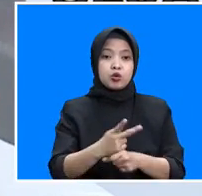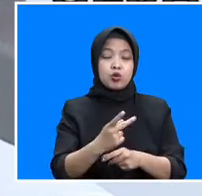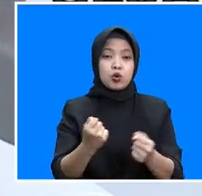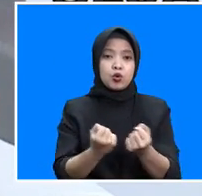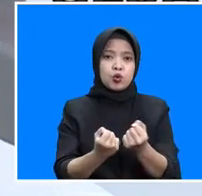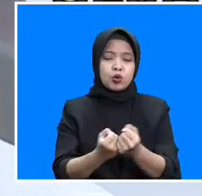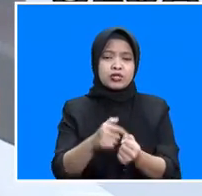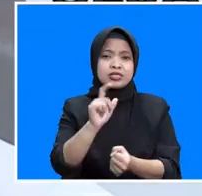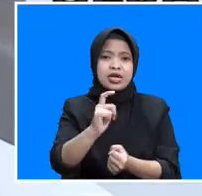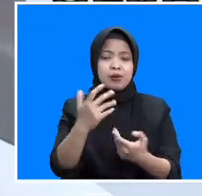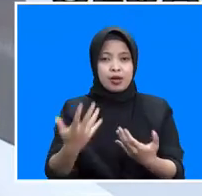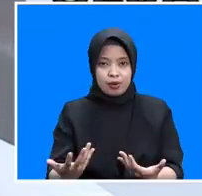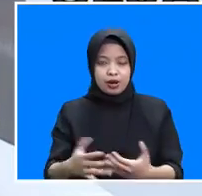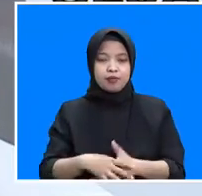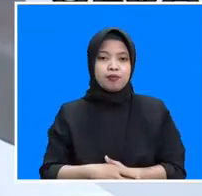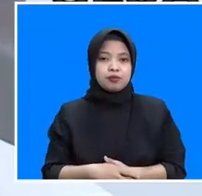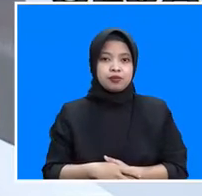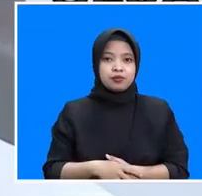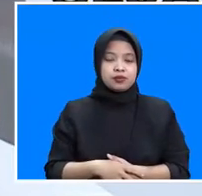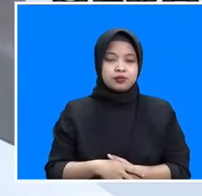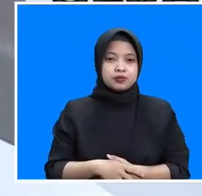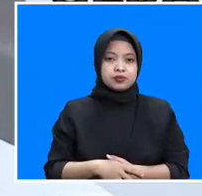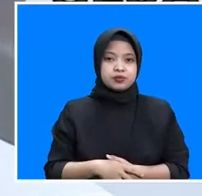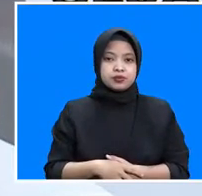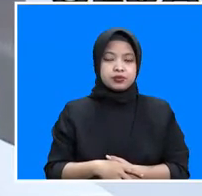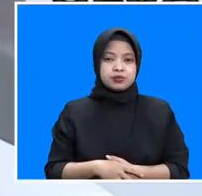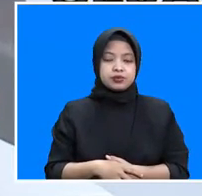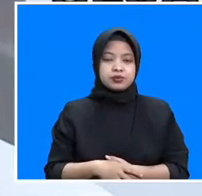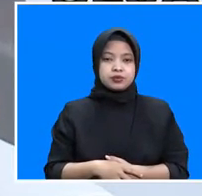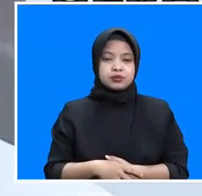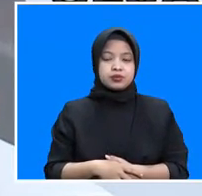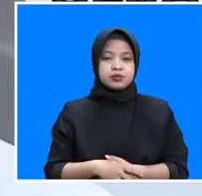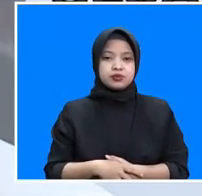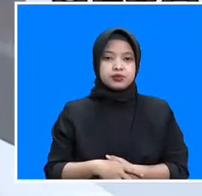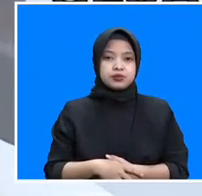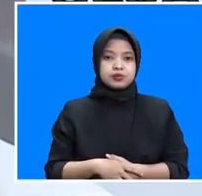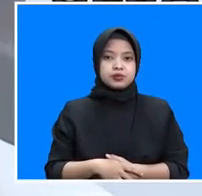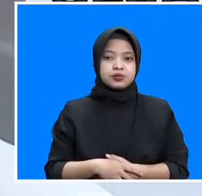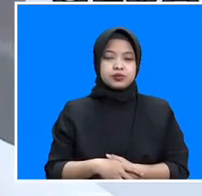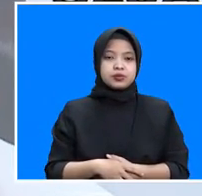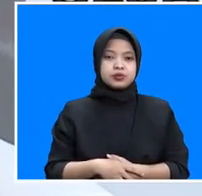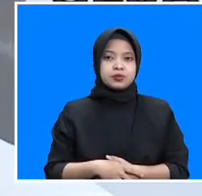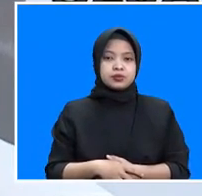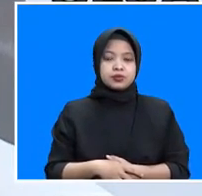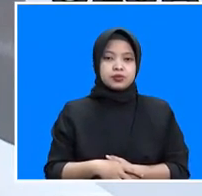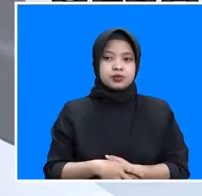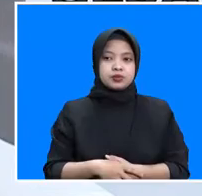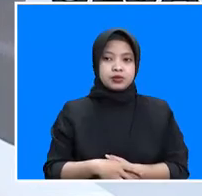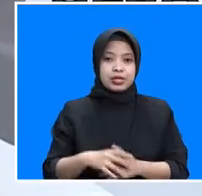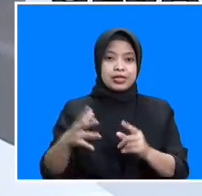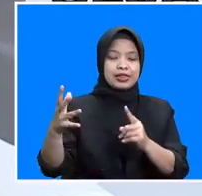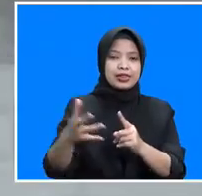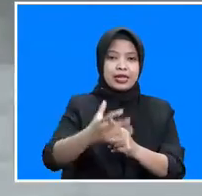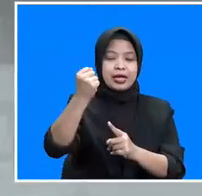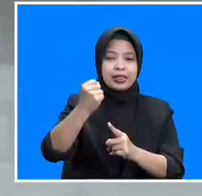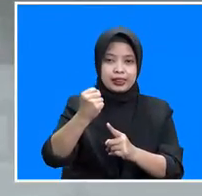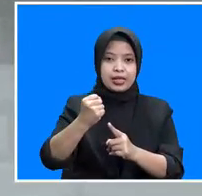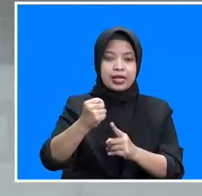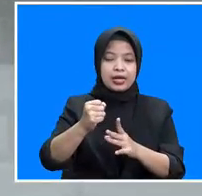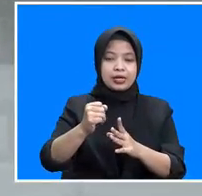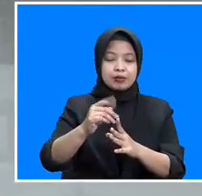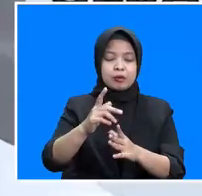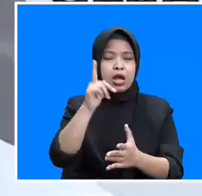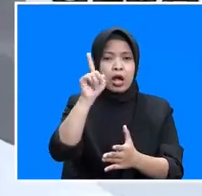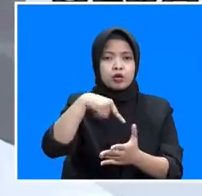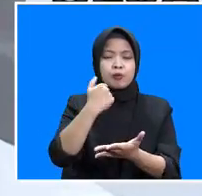that catch-up learning or remedial education can't really take place until children are back in school. Mm-hmm. And